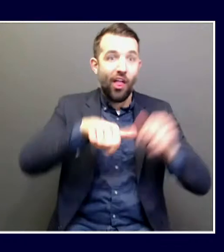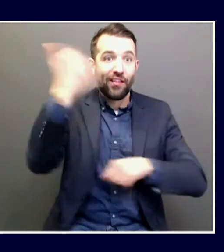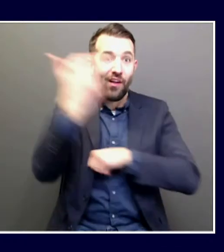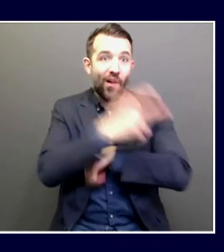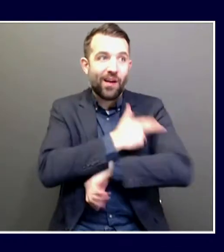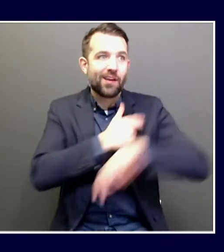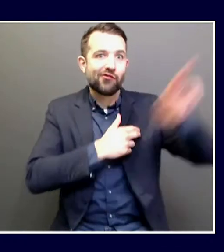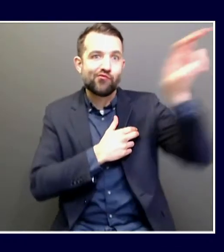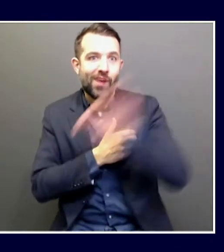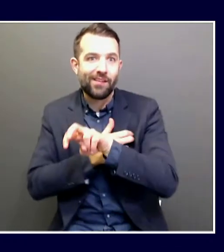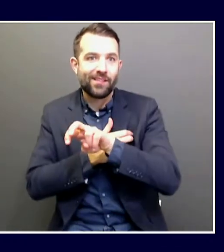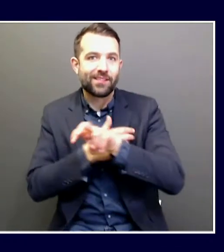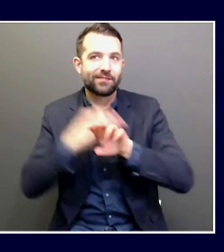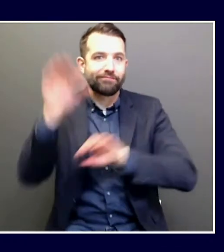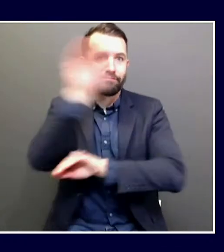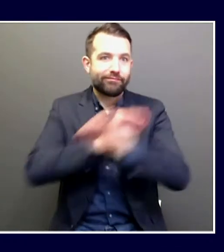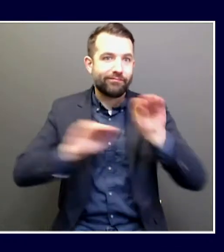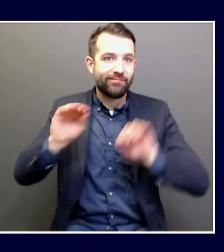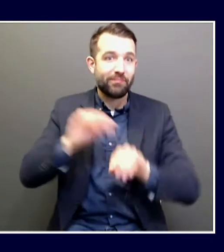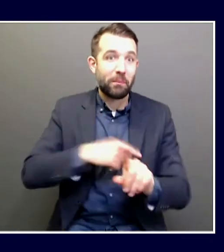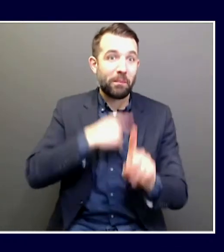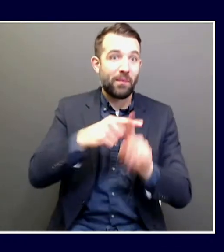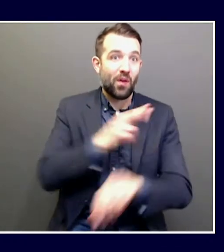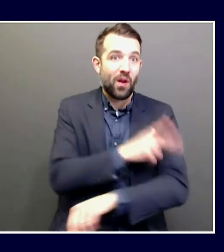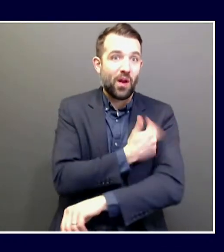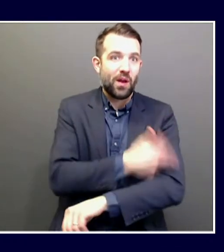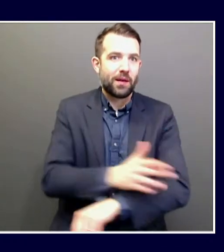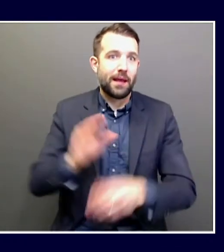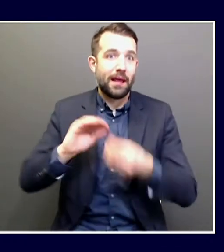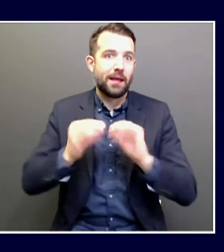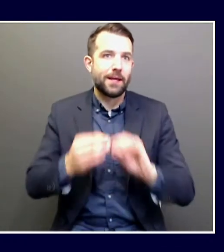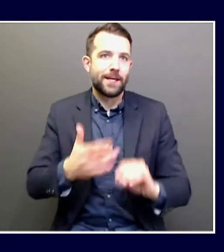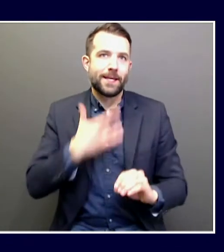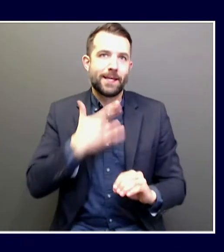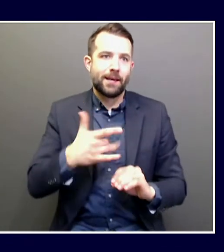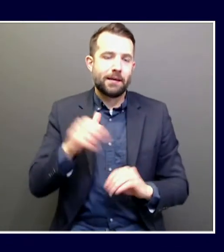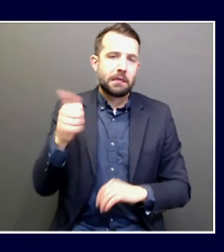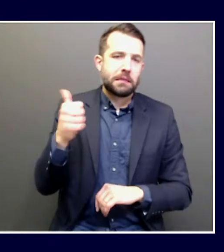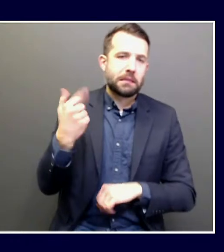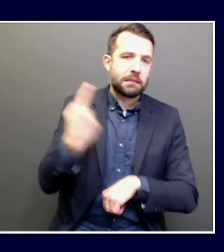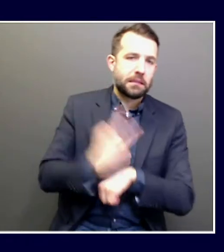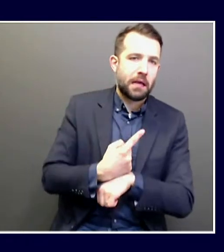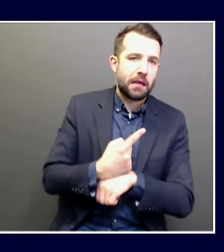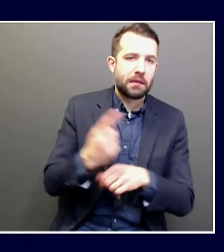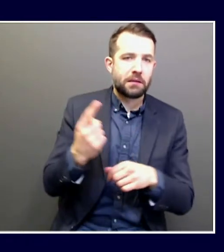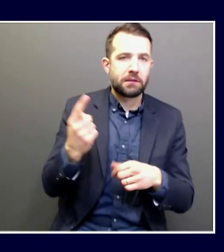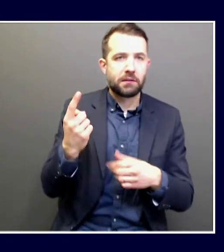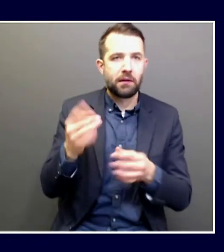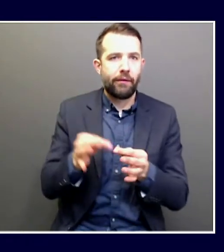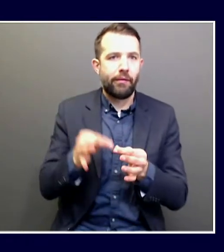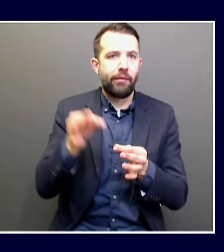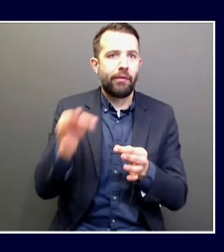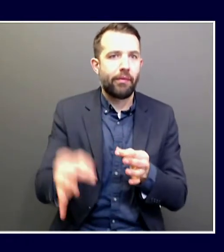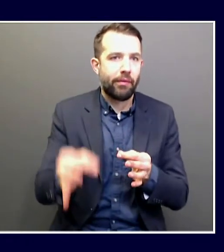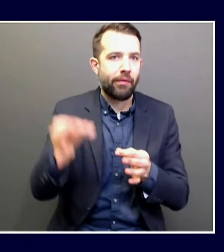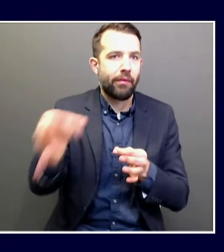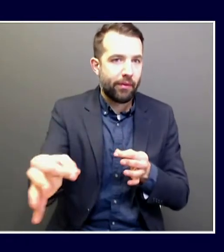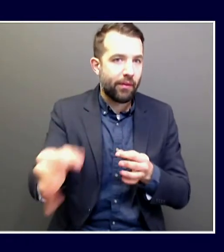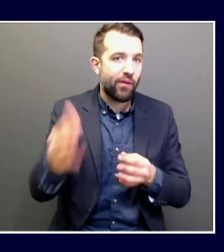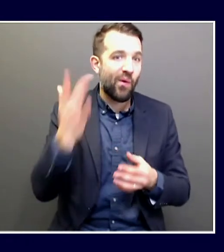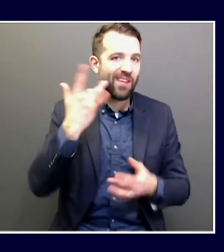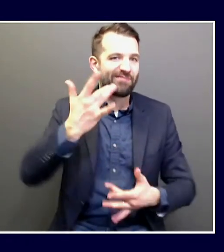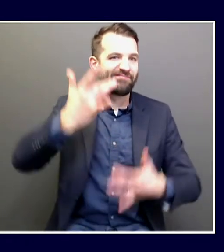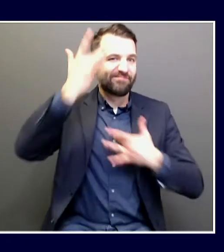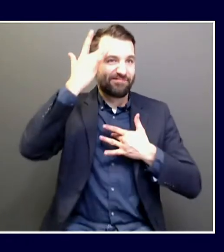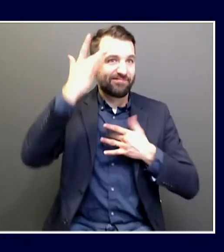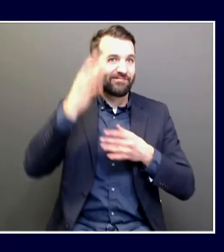or more days. And that's why I want to today focus on another tool that we are expanding the use of here in